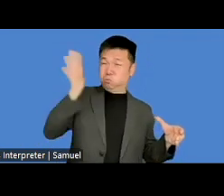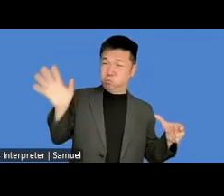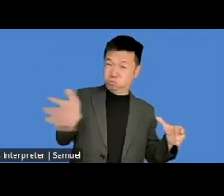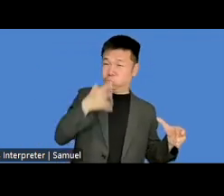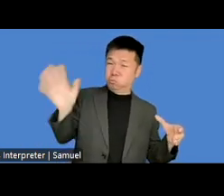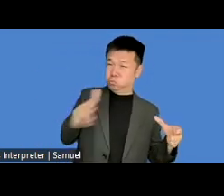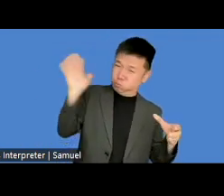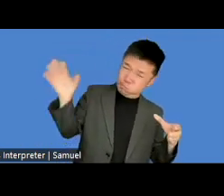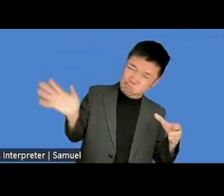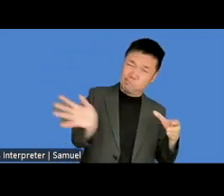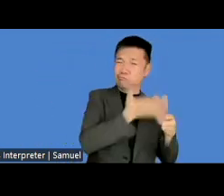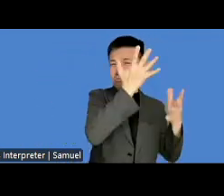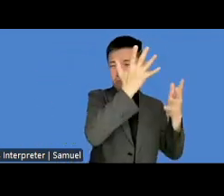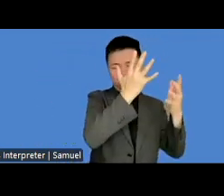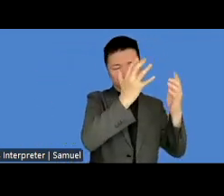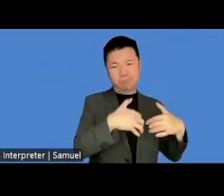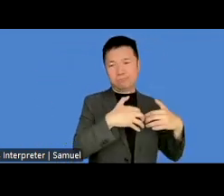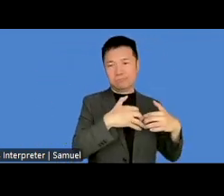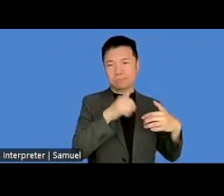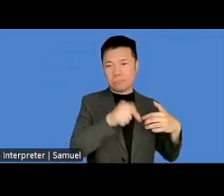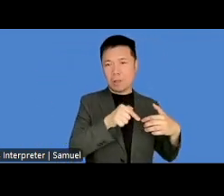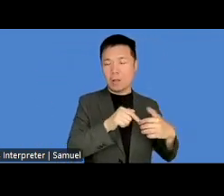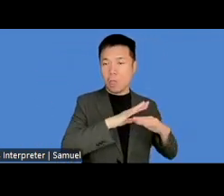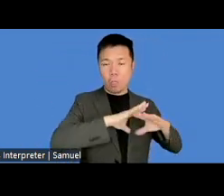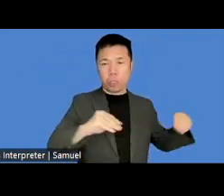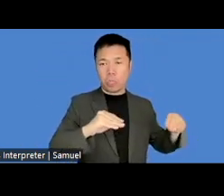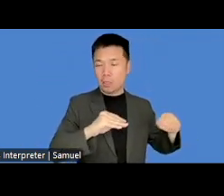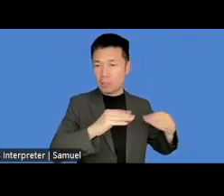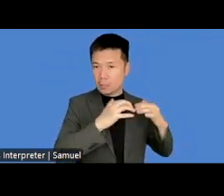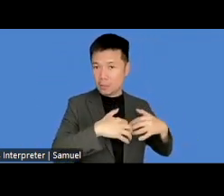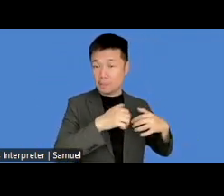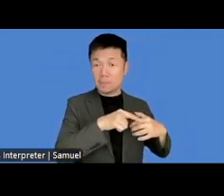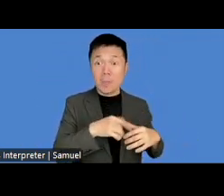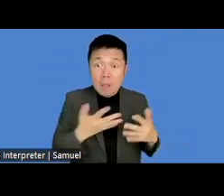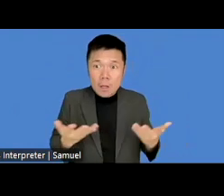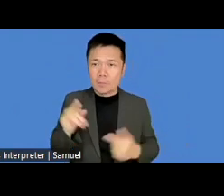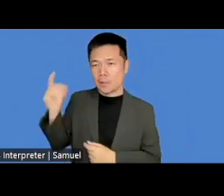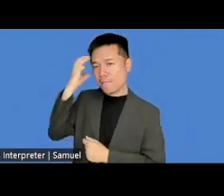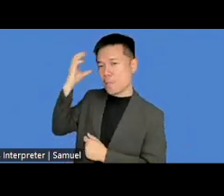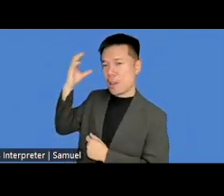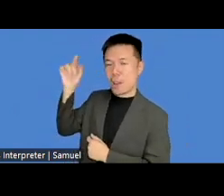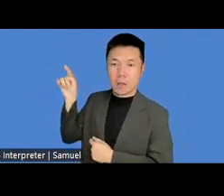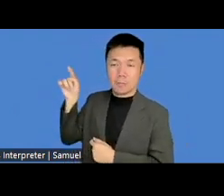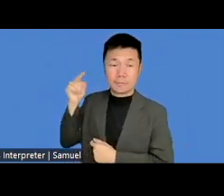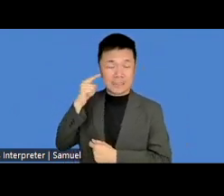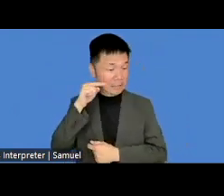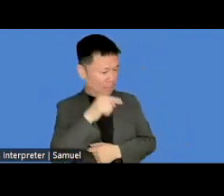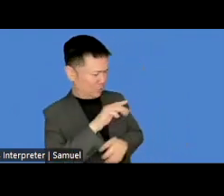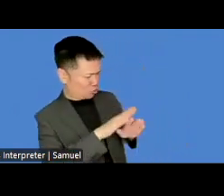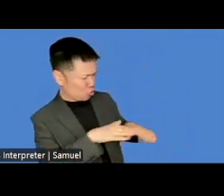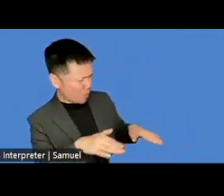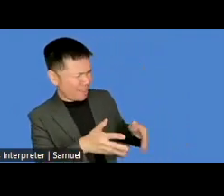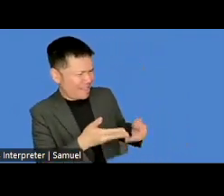totally destroyed. So what the government did was to place the children and people